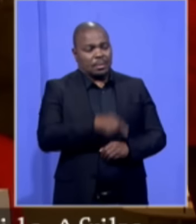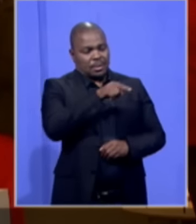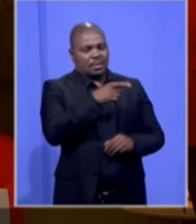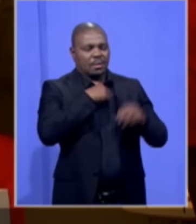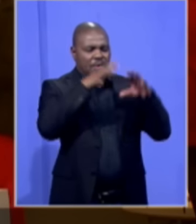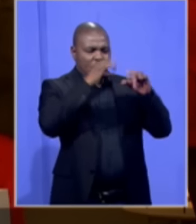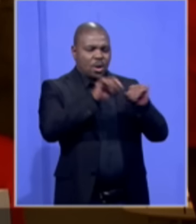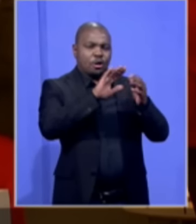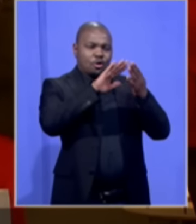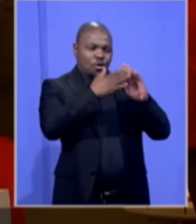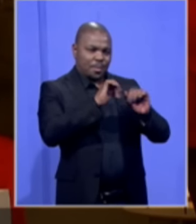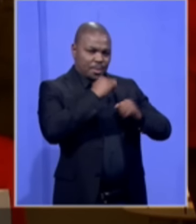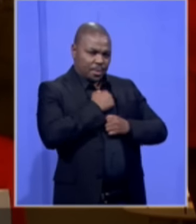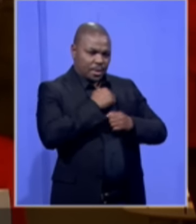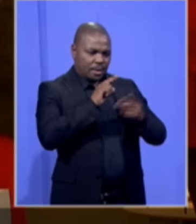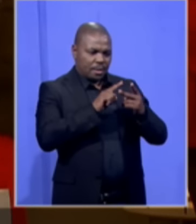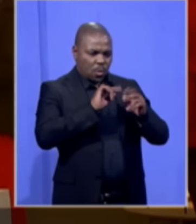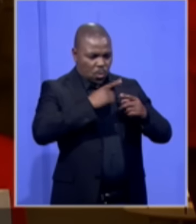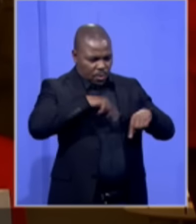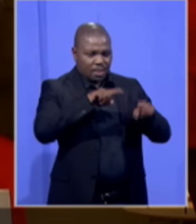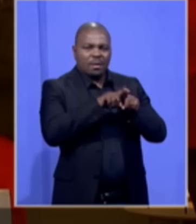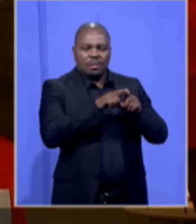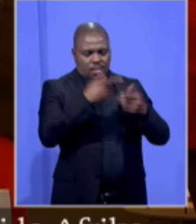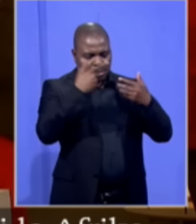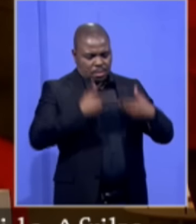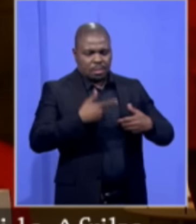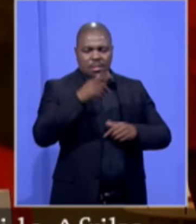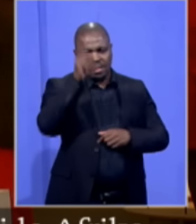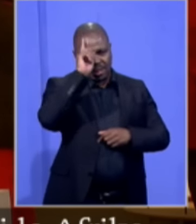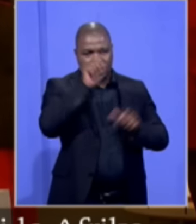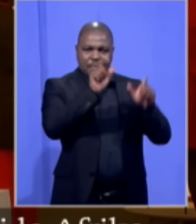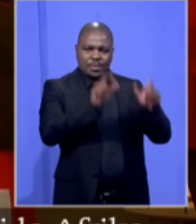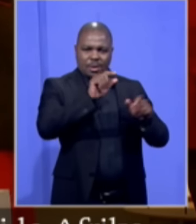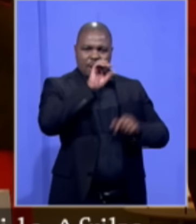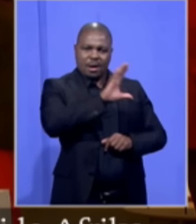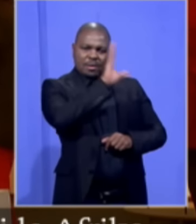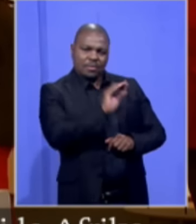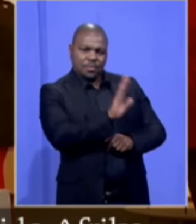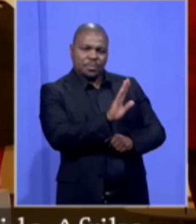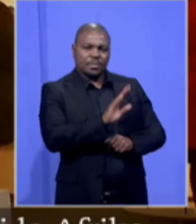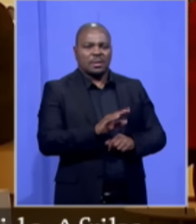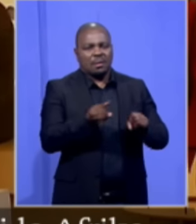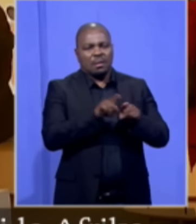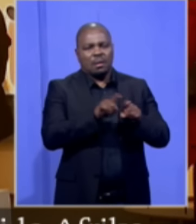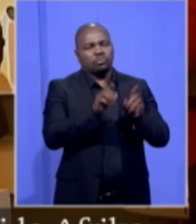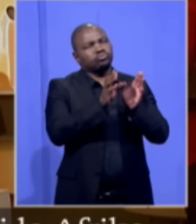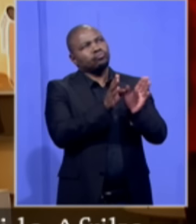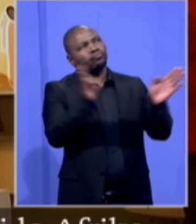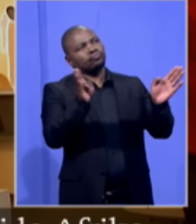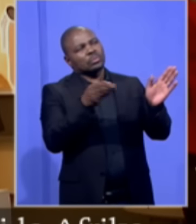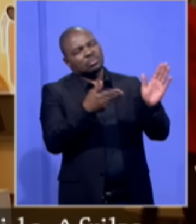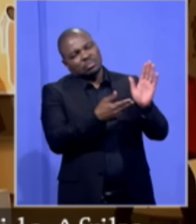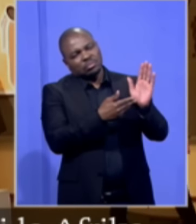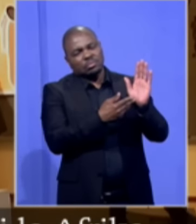our society, as Africans, and in broad, let me say broadly, it talks